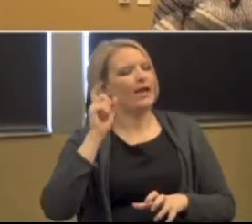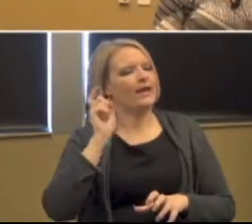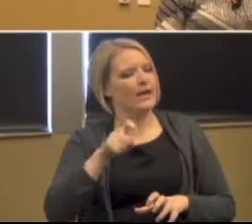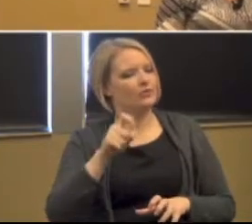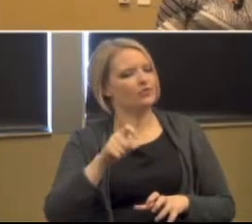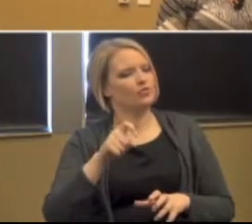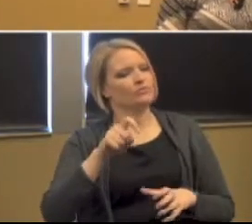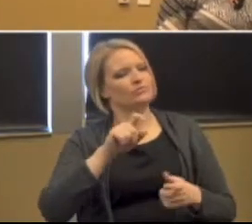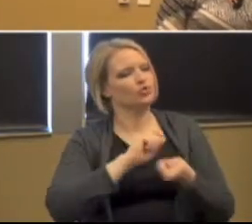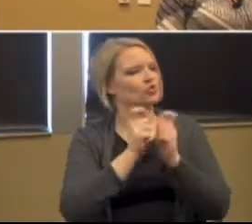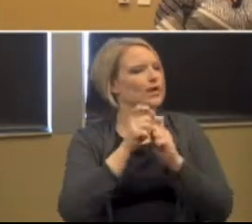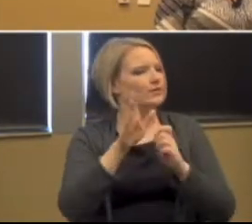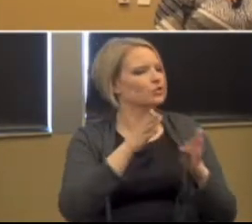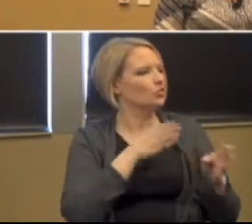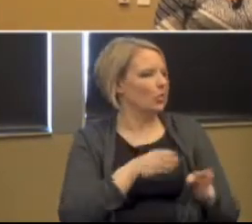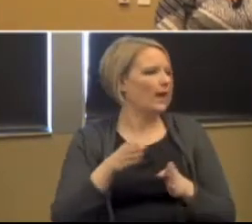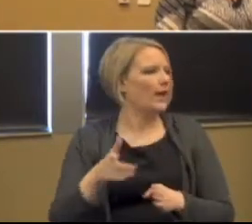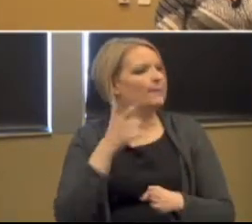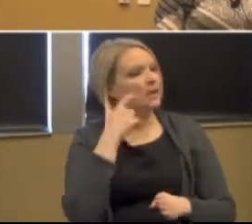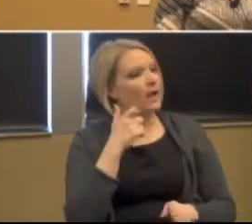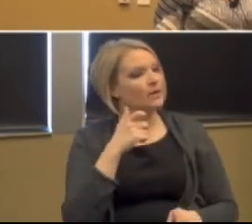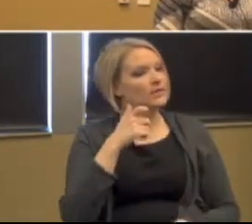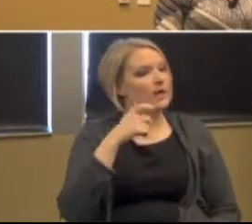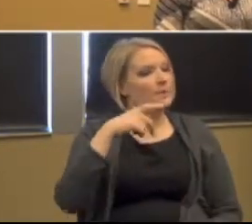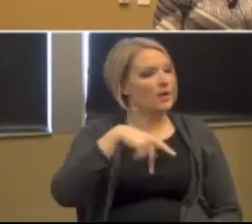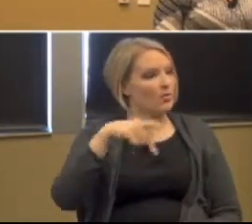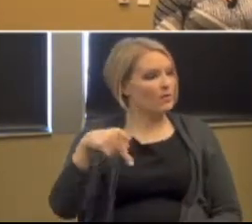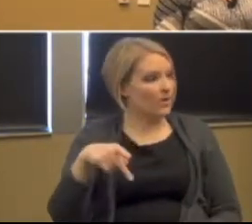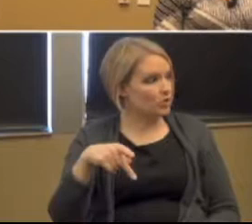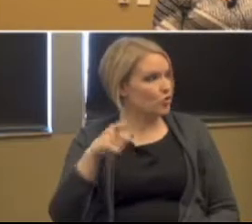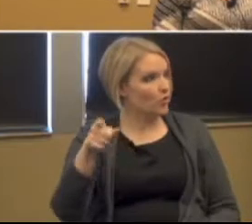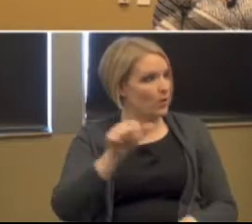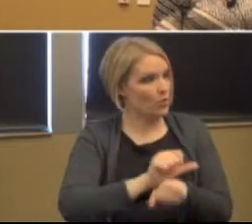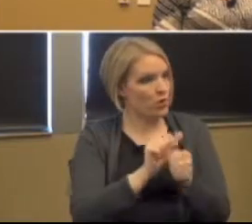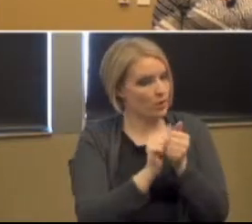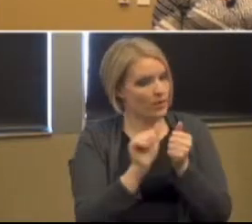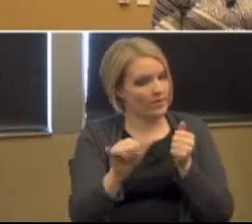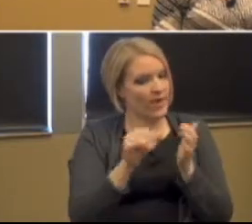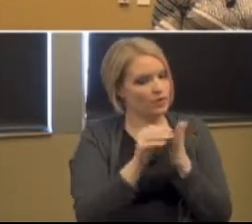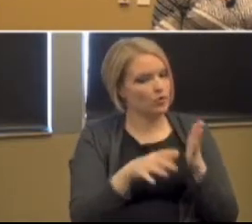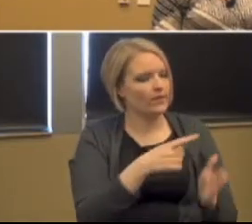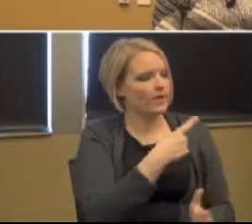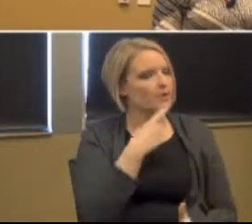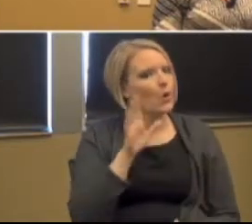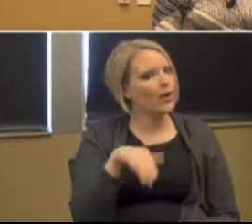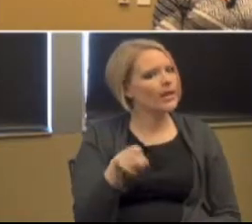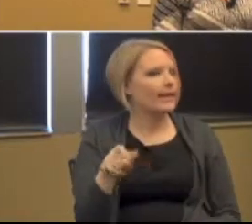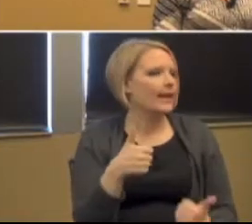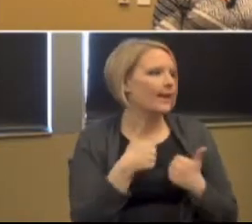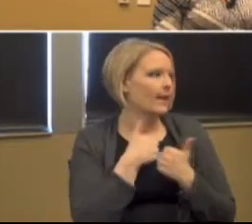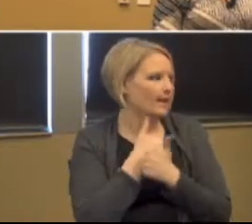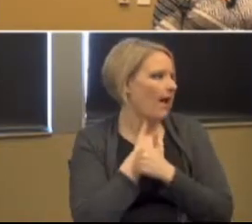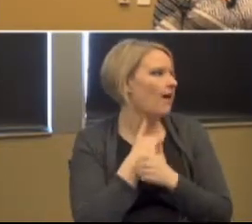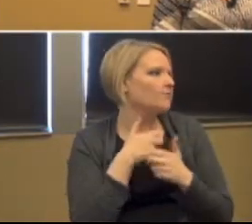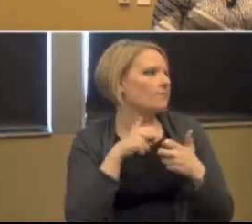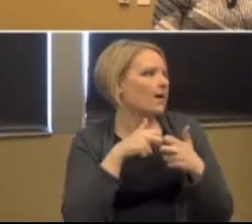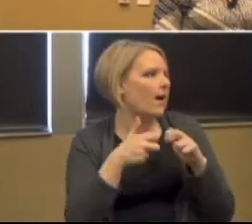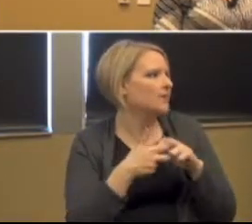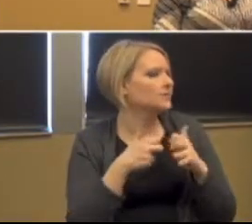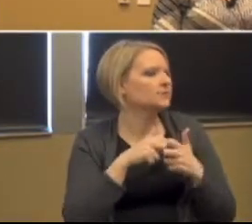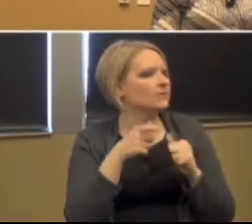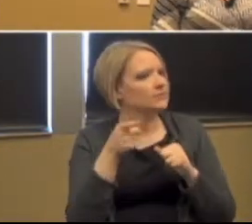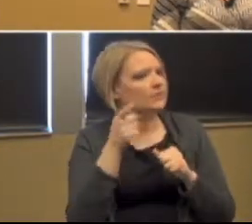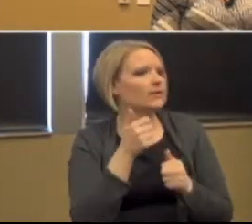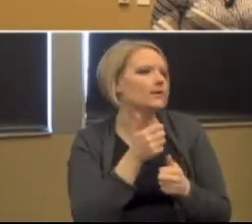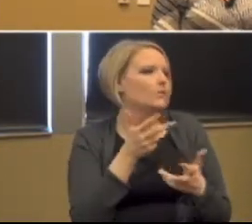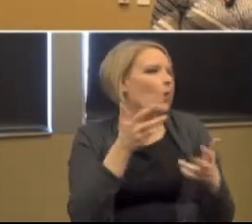treatment for a child, because the paraprofessional that was working with the student said he loves puzzles. It's like his favorite thing in the world. He